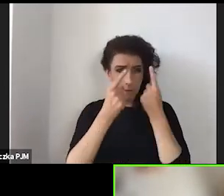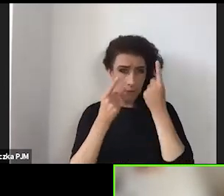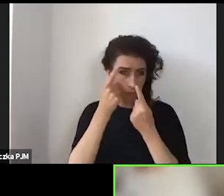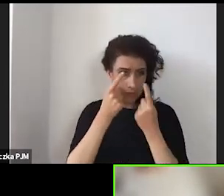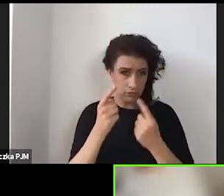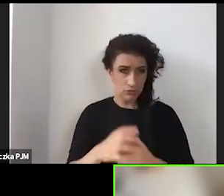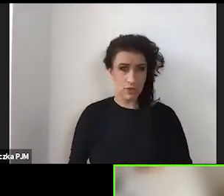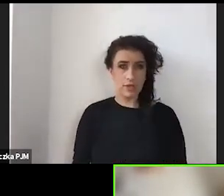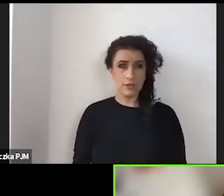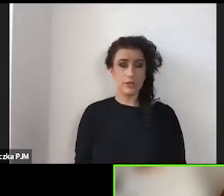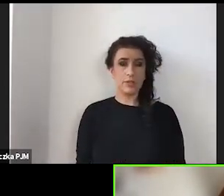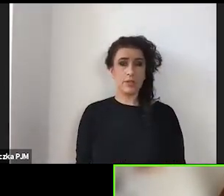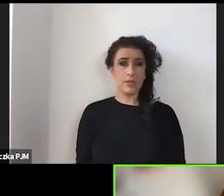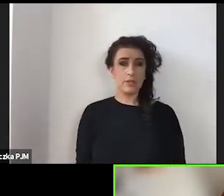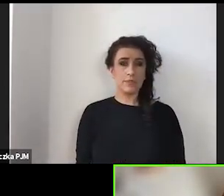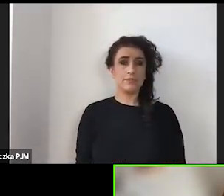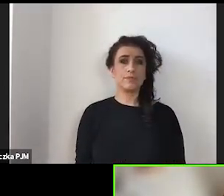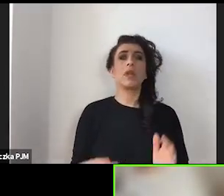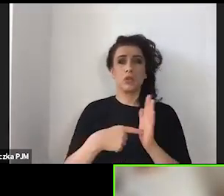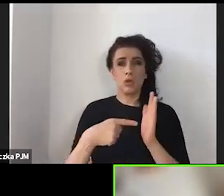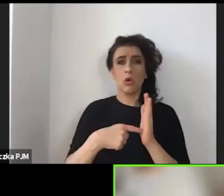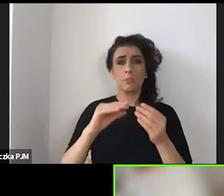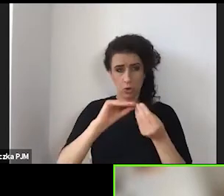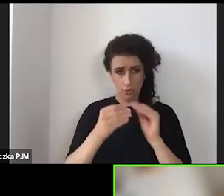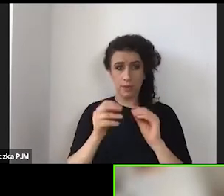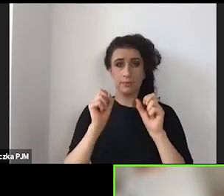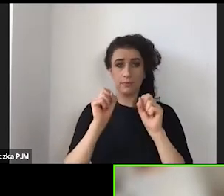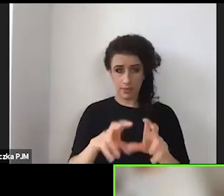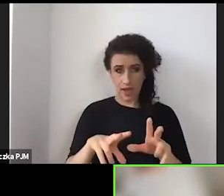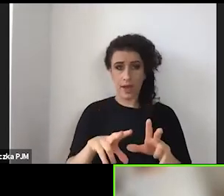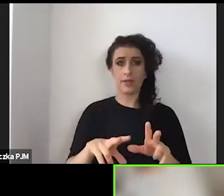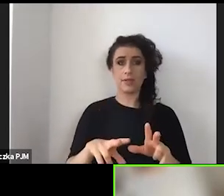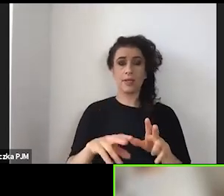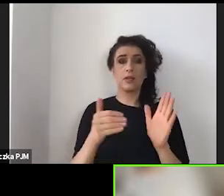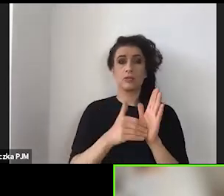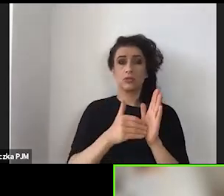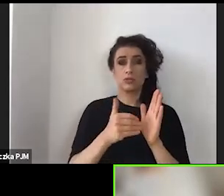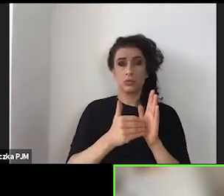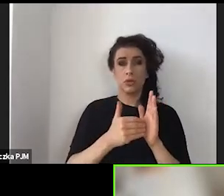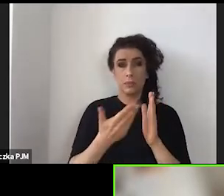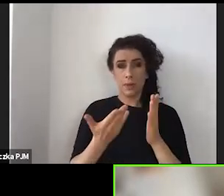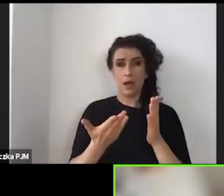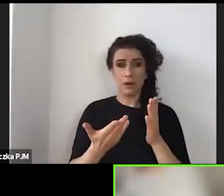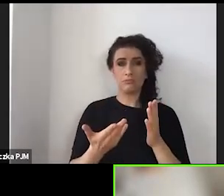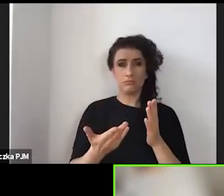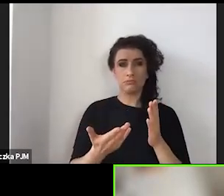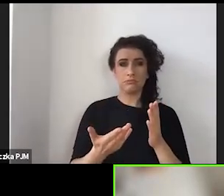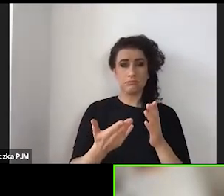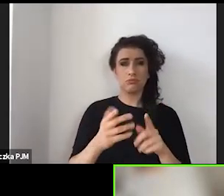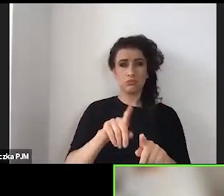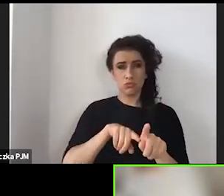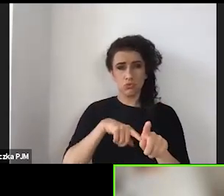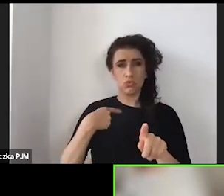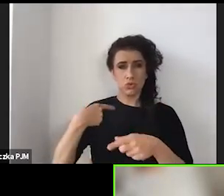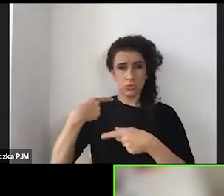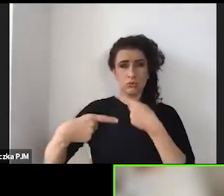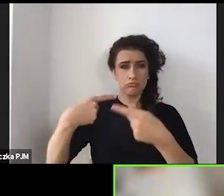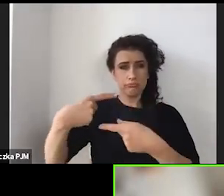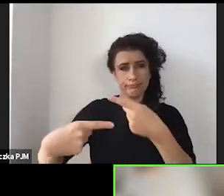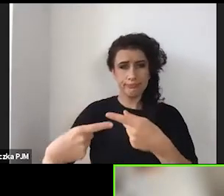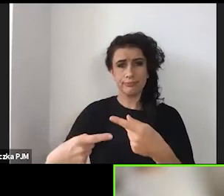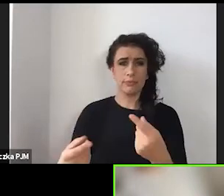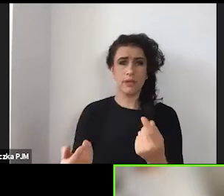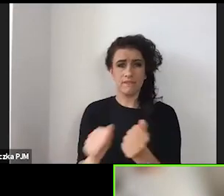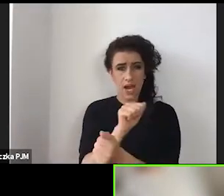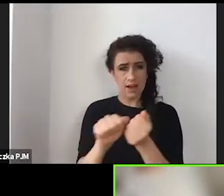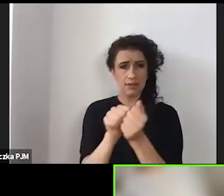an hour every 2 weeks. So it must be something you live almost daily.